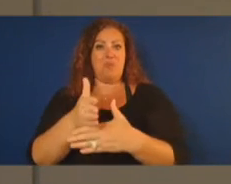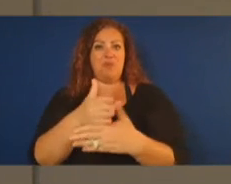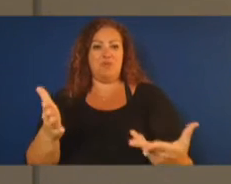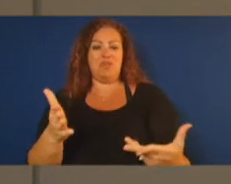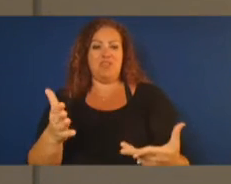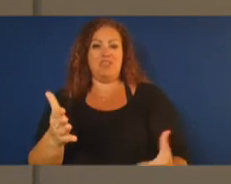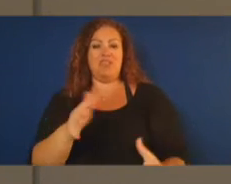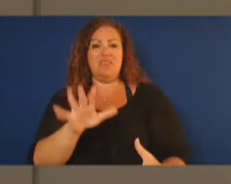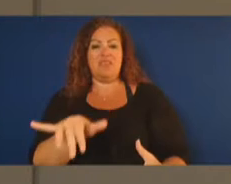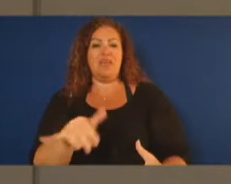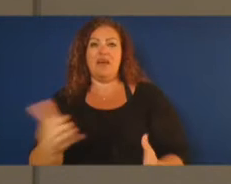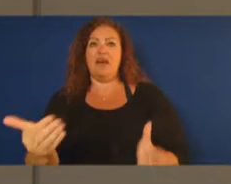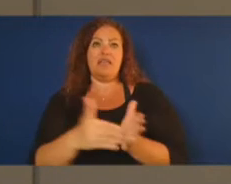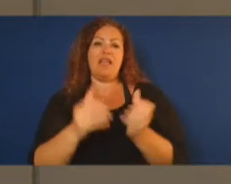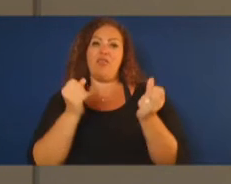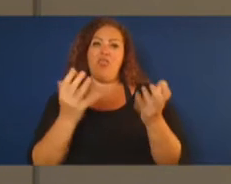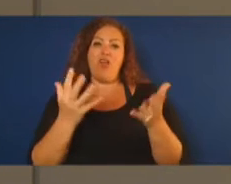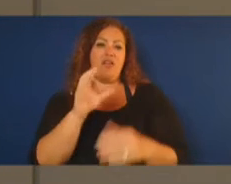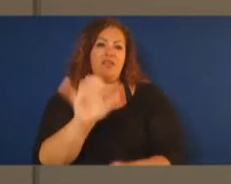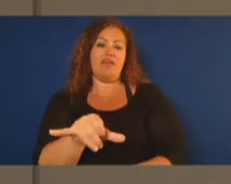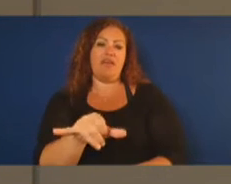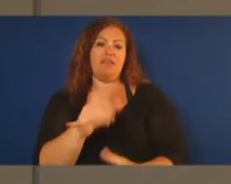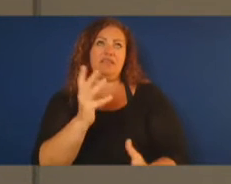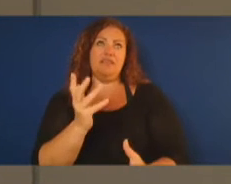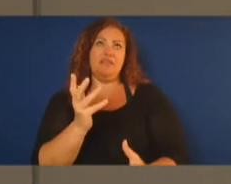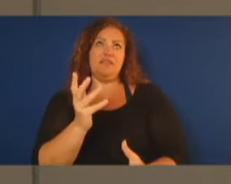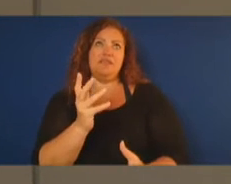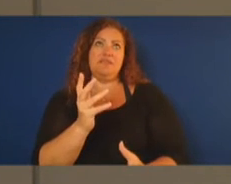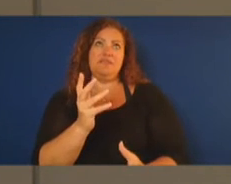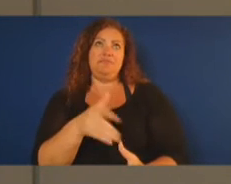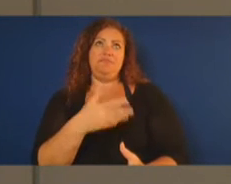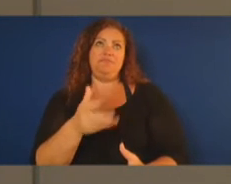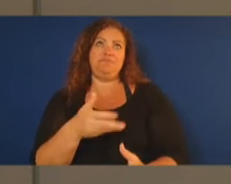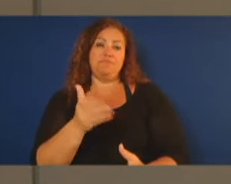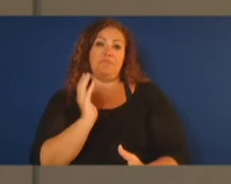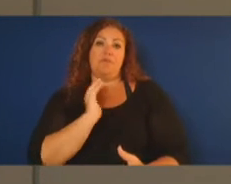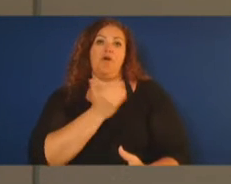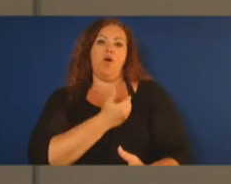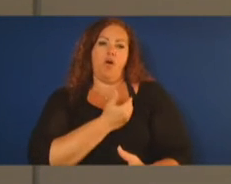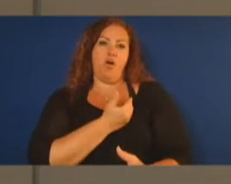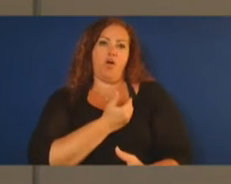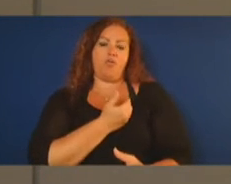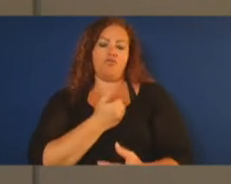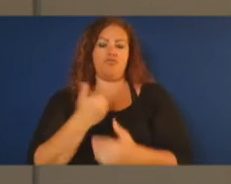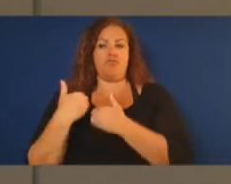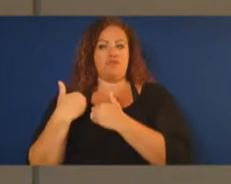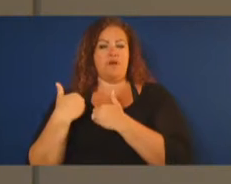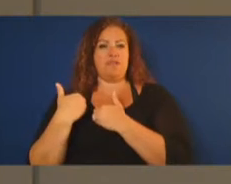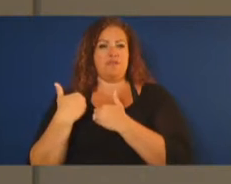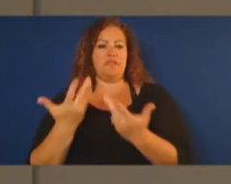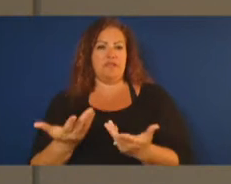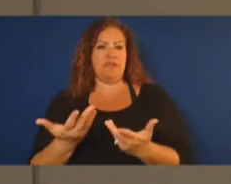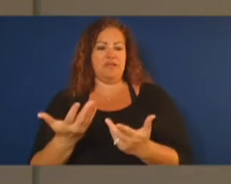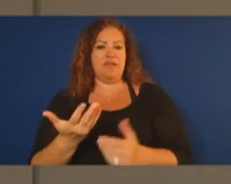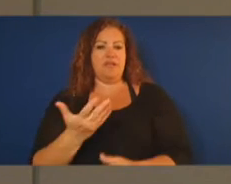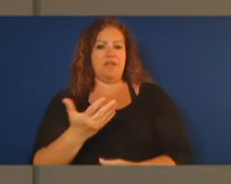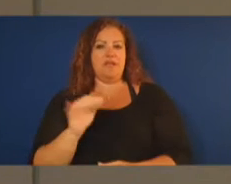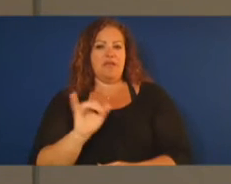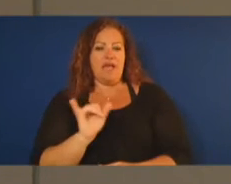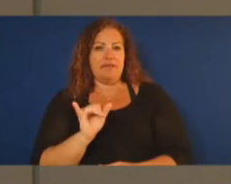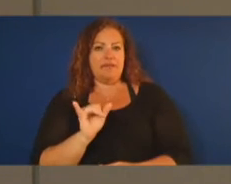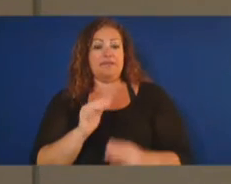know and again a lot of that Falls in our responsibility area as you know